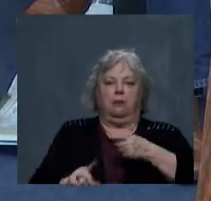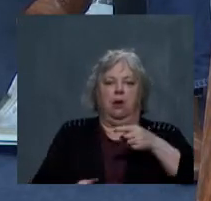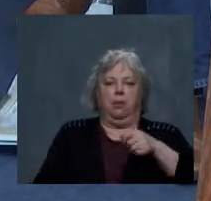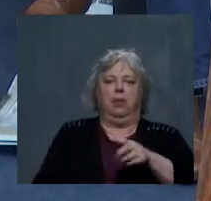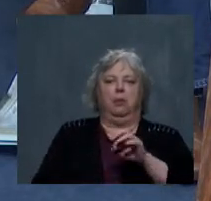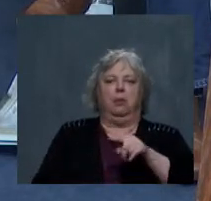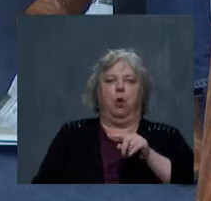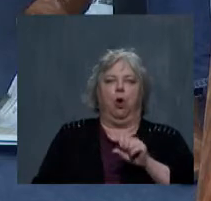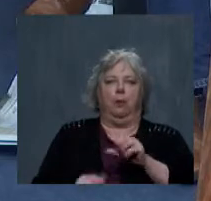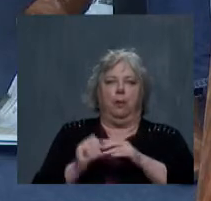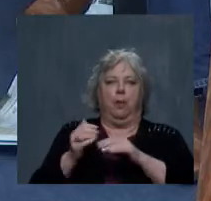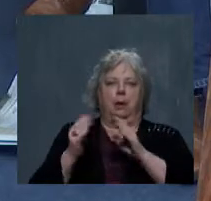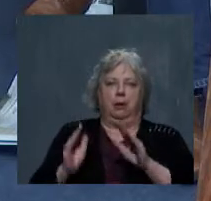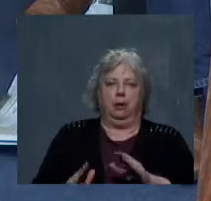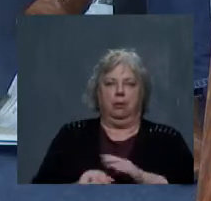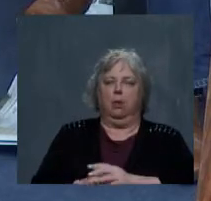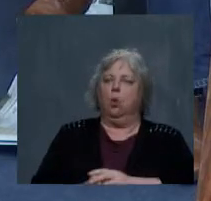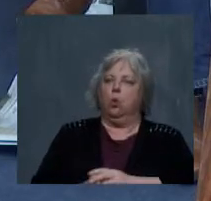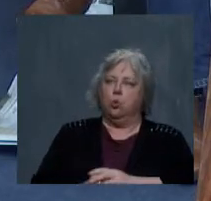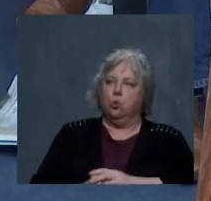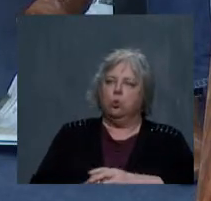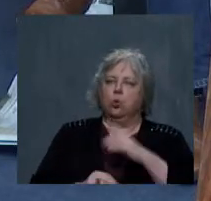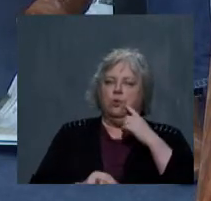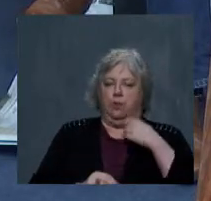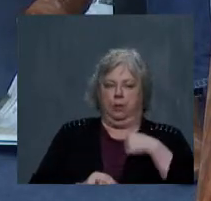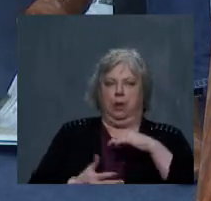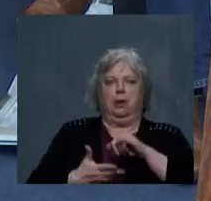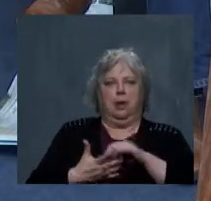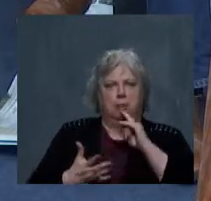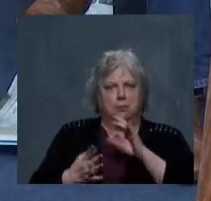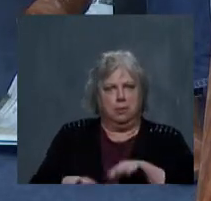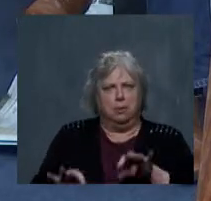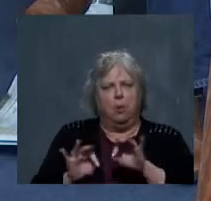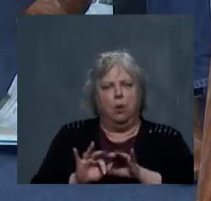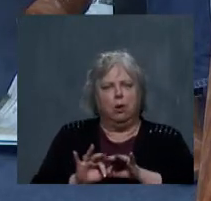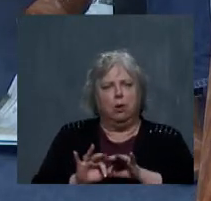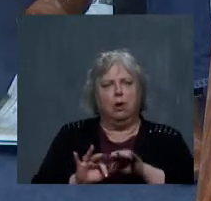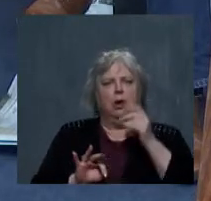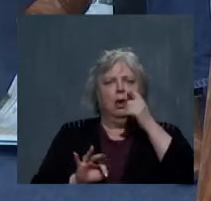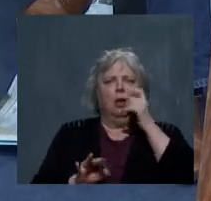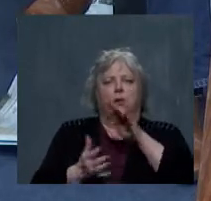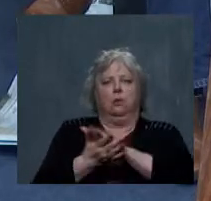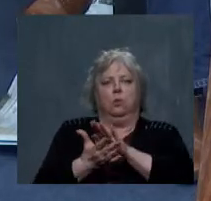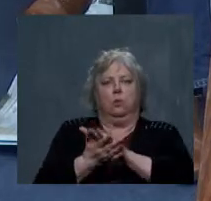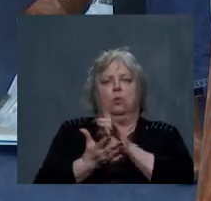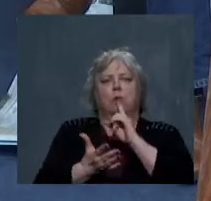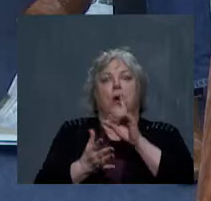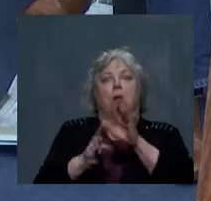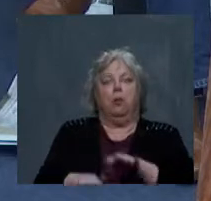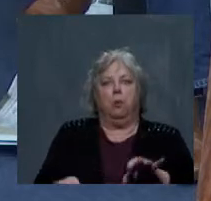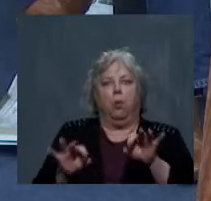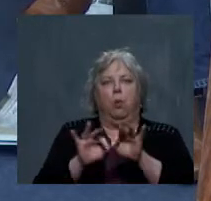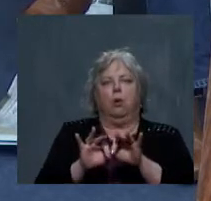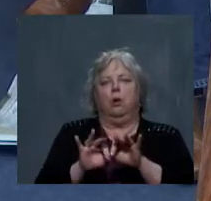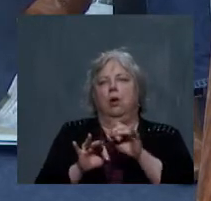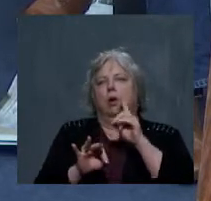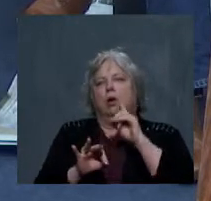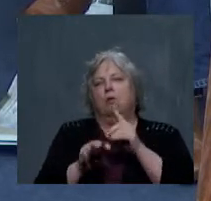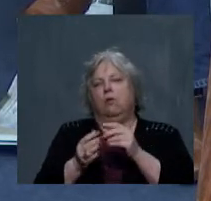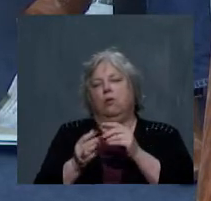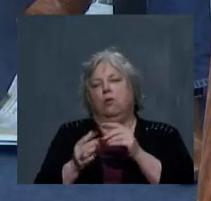project. For me, that's important. Because schools are important to the growth of